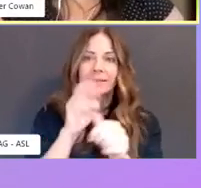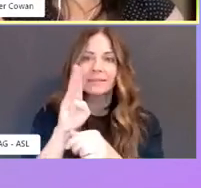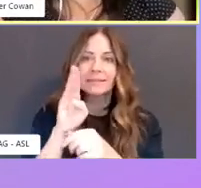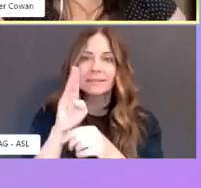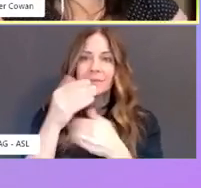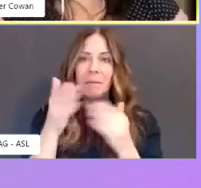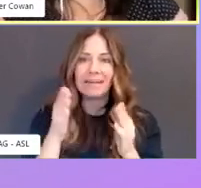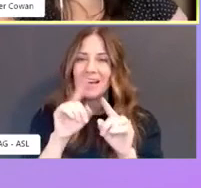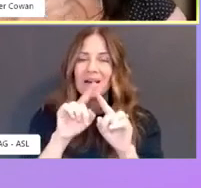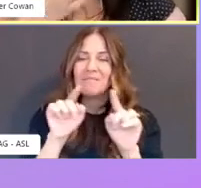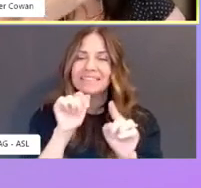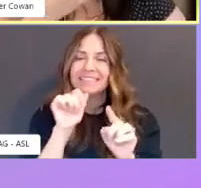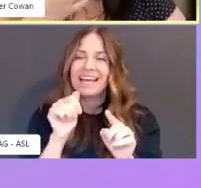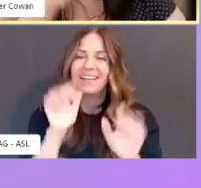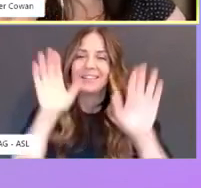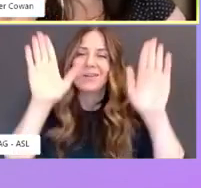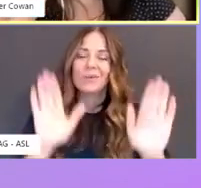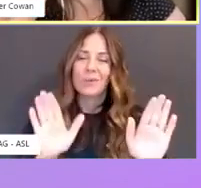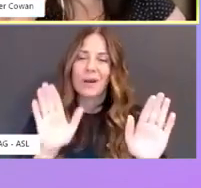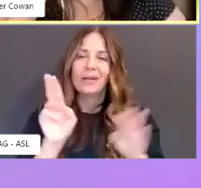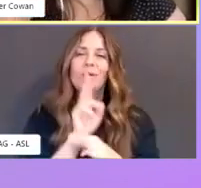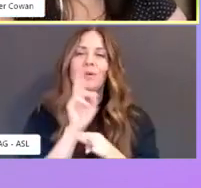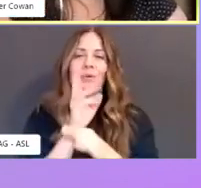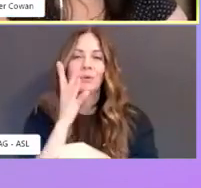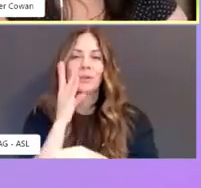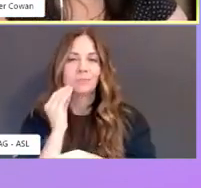doesn't make it a great user experience.